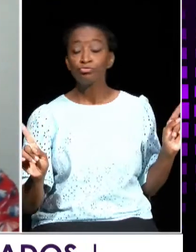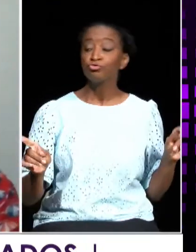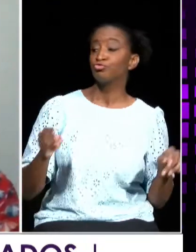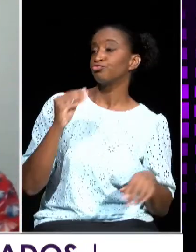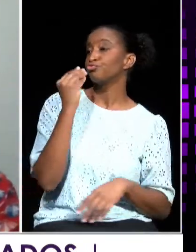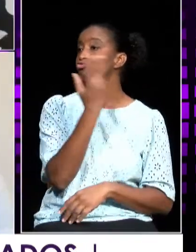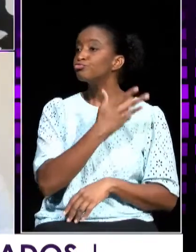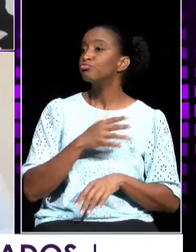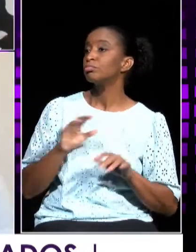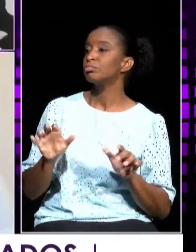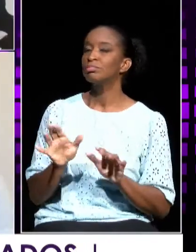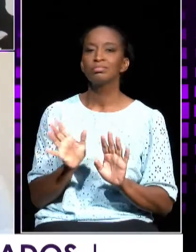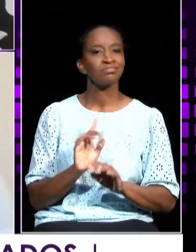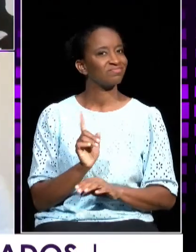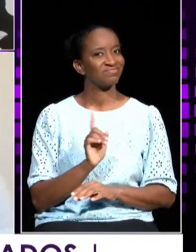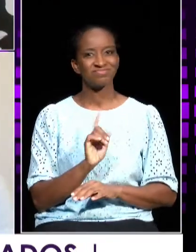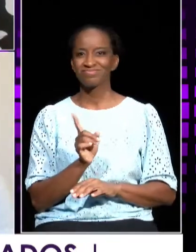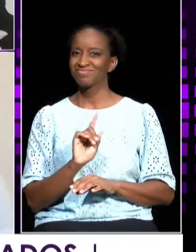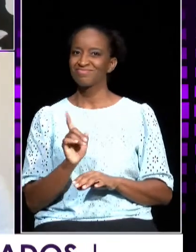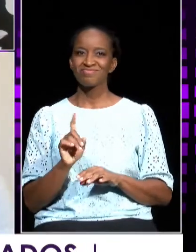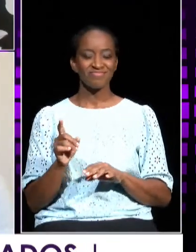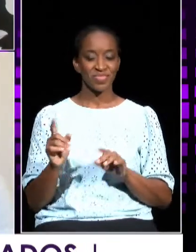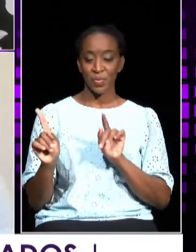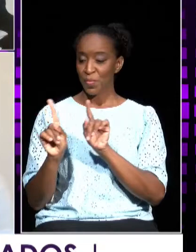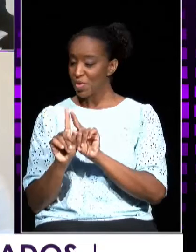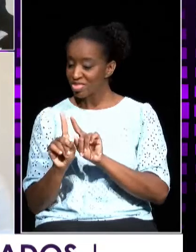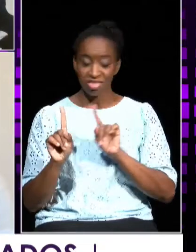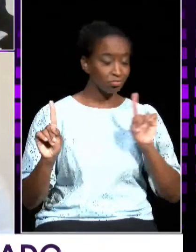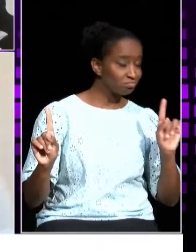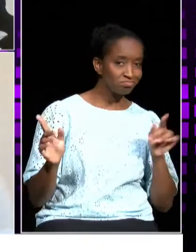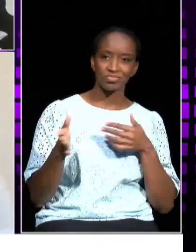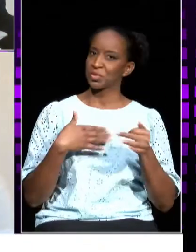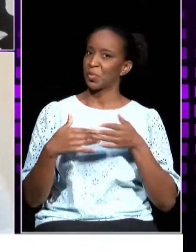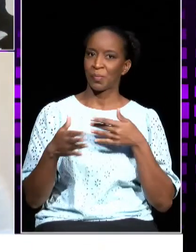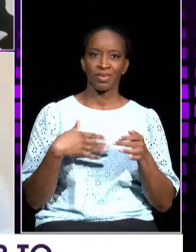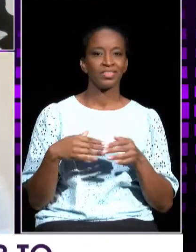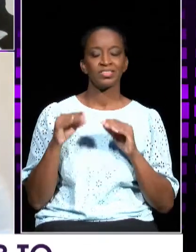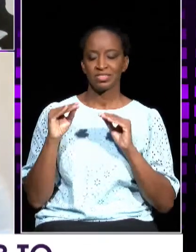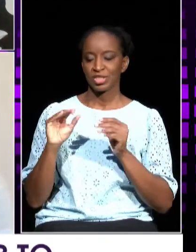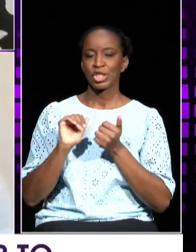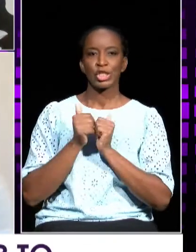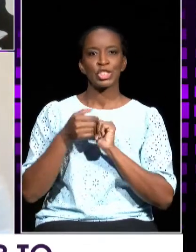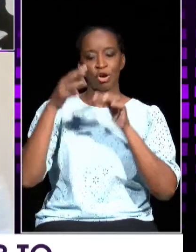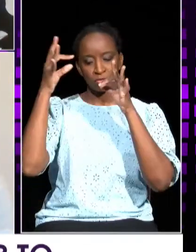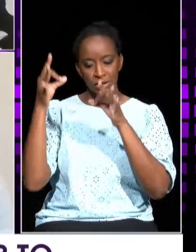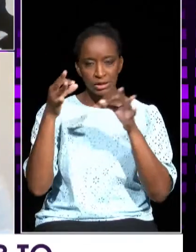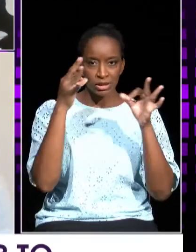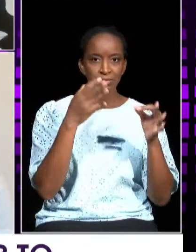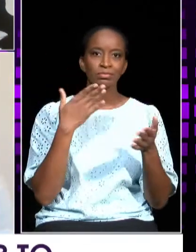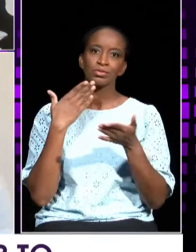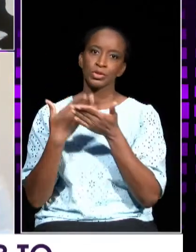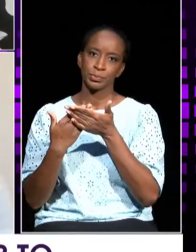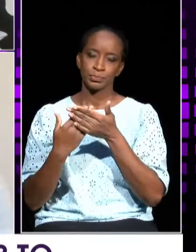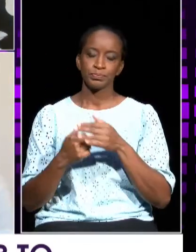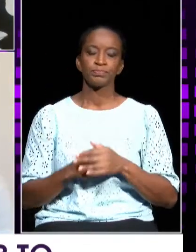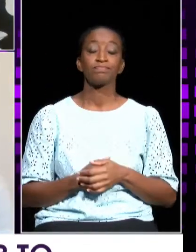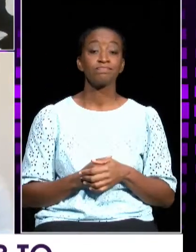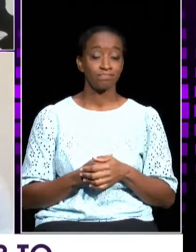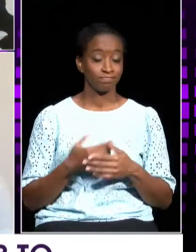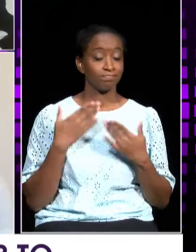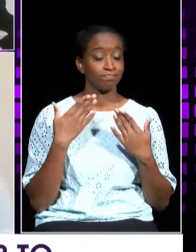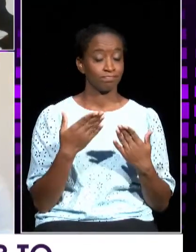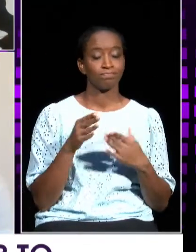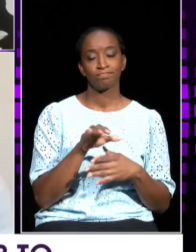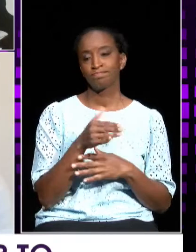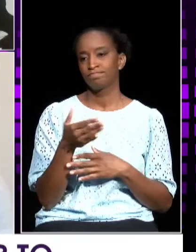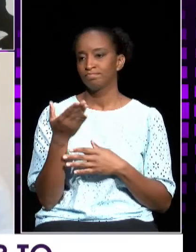think that you would know, or you would be able to appreciate in a different way immediately what value, or if any, there